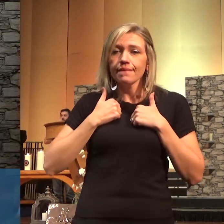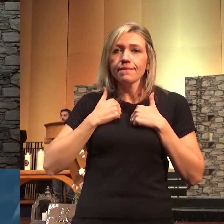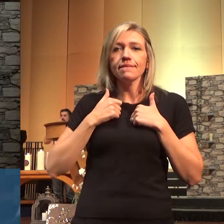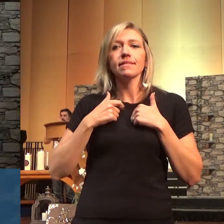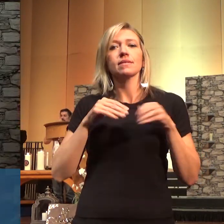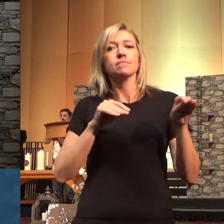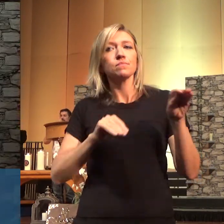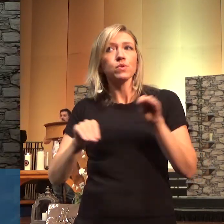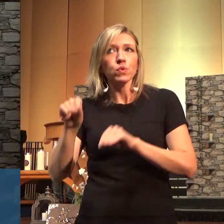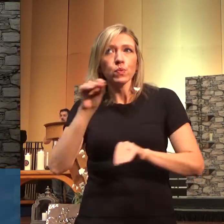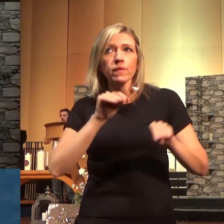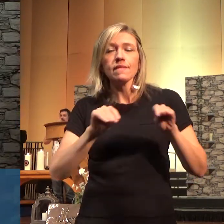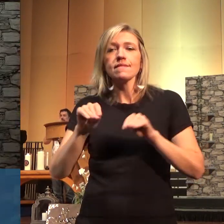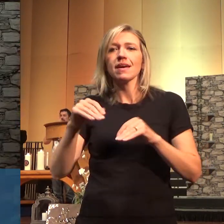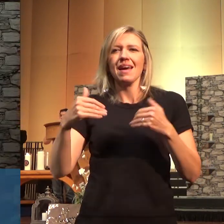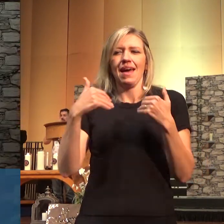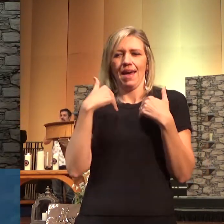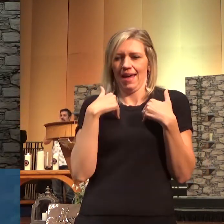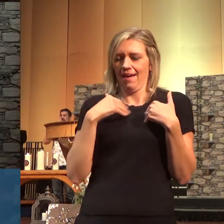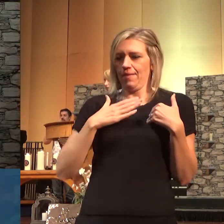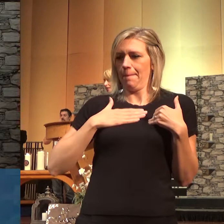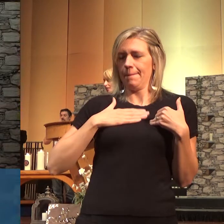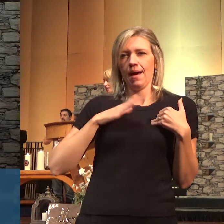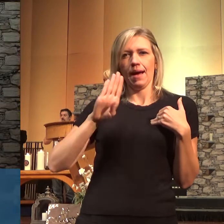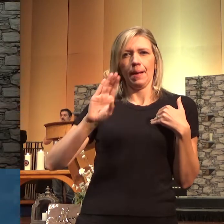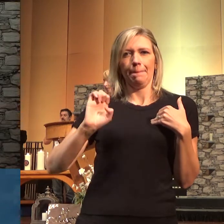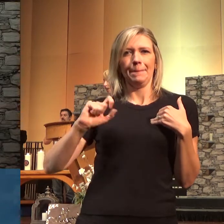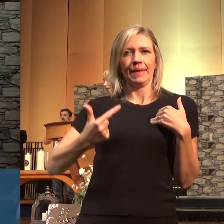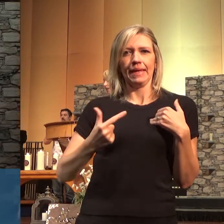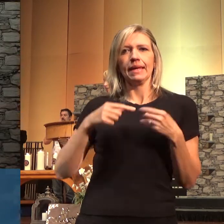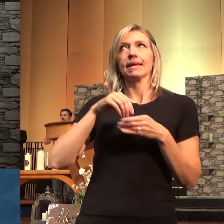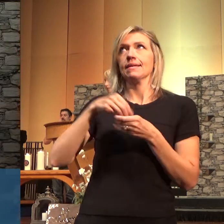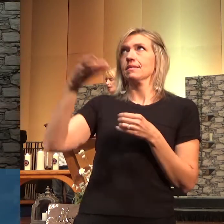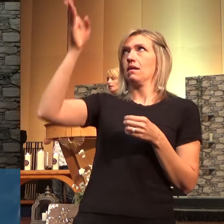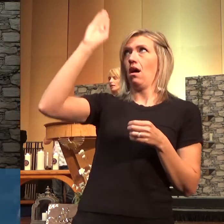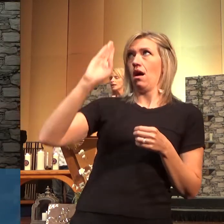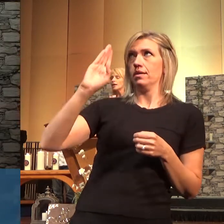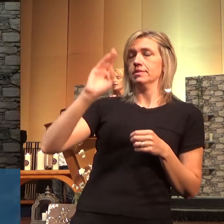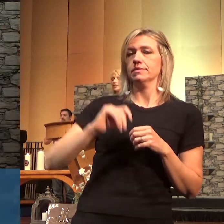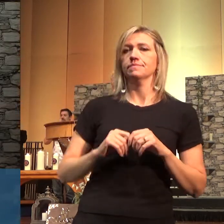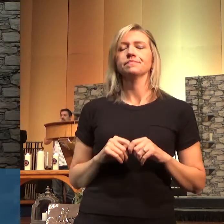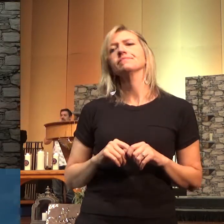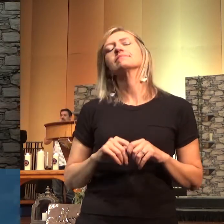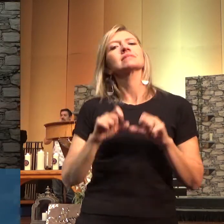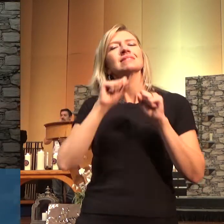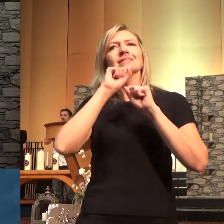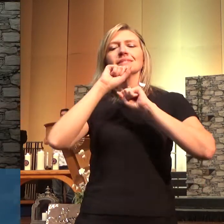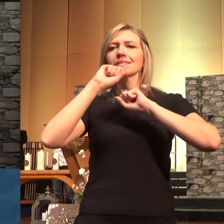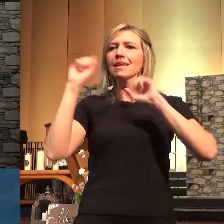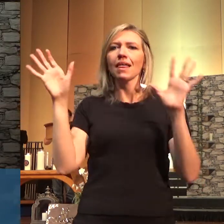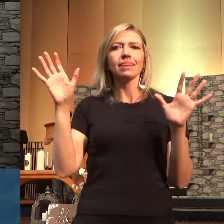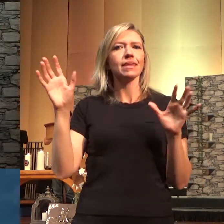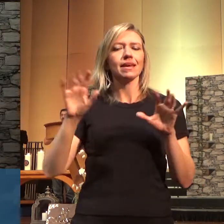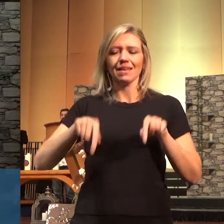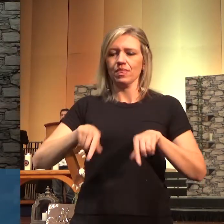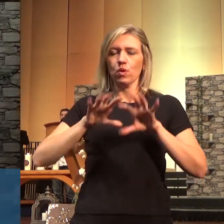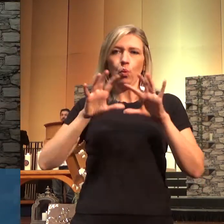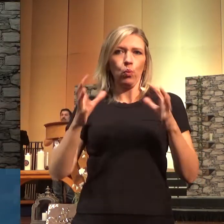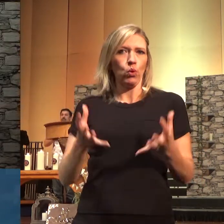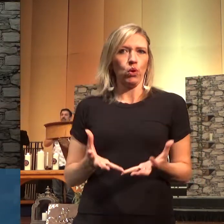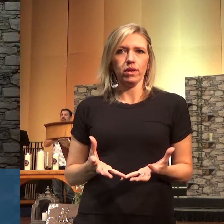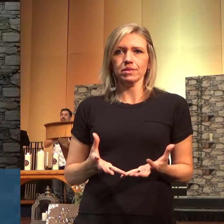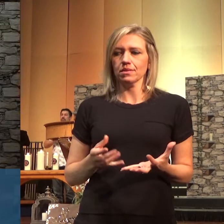live and move and have my being in God. Nothing in